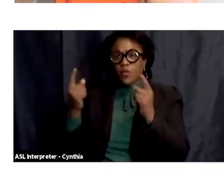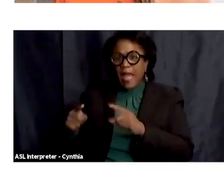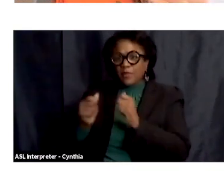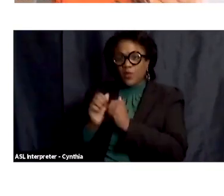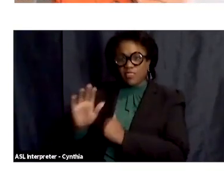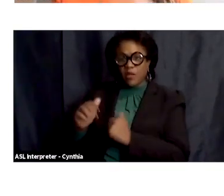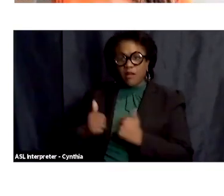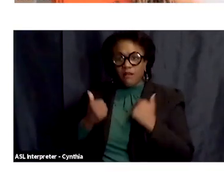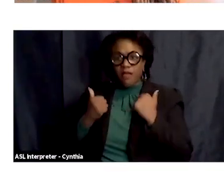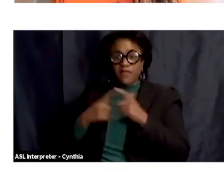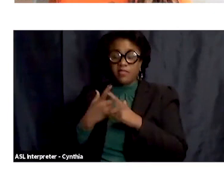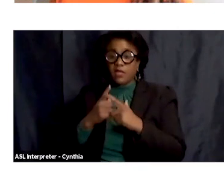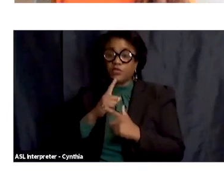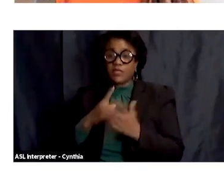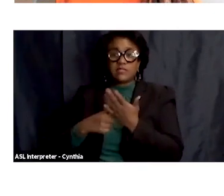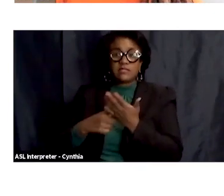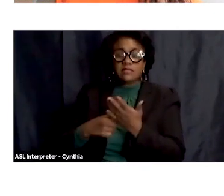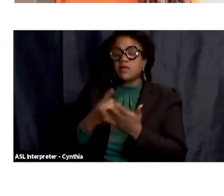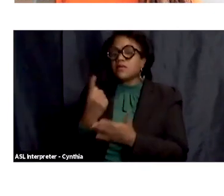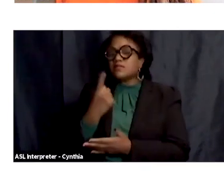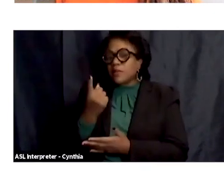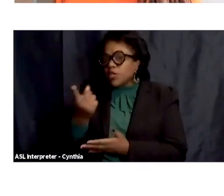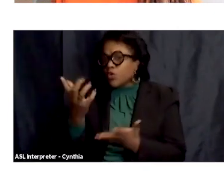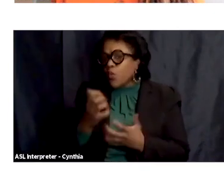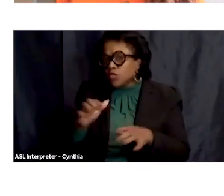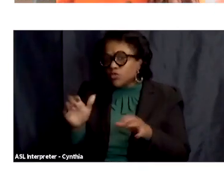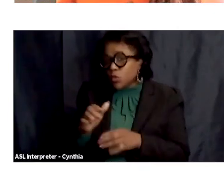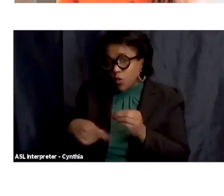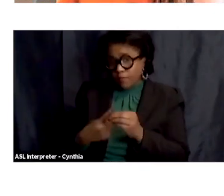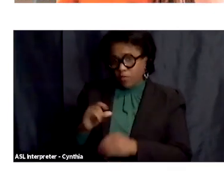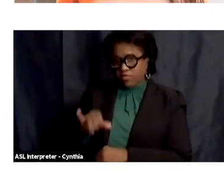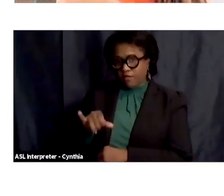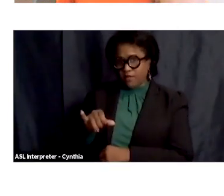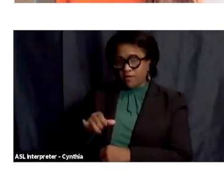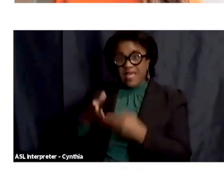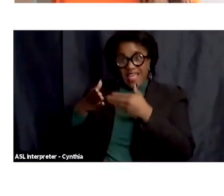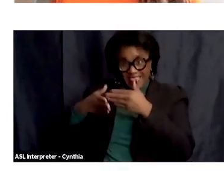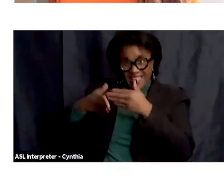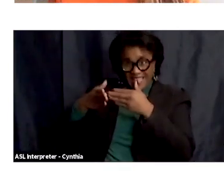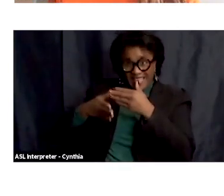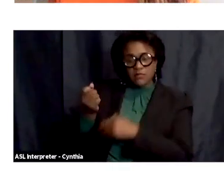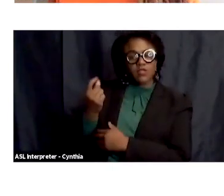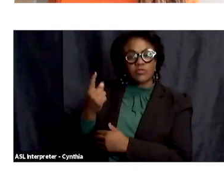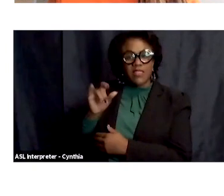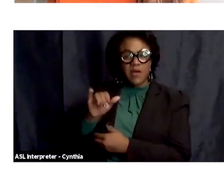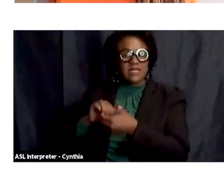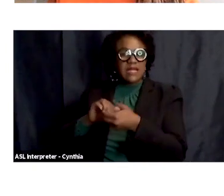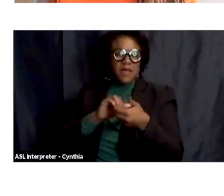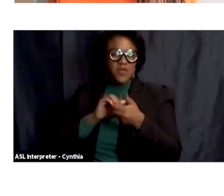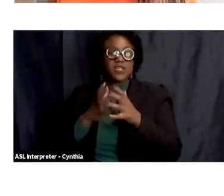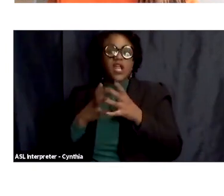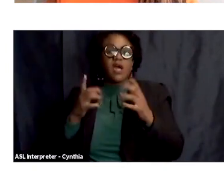then we would get into, well, is there something that you would like to do about it? By the end of this, and this is also part of a collaboration of a lot of